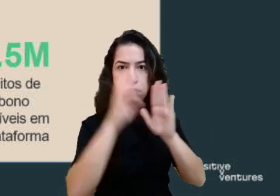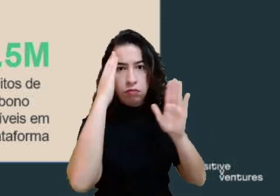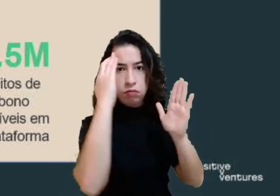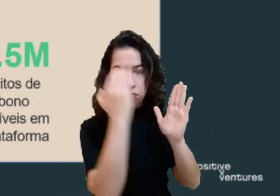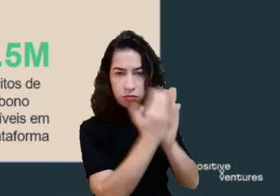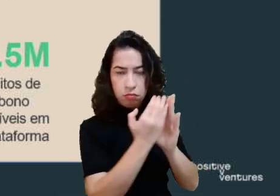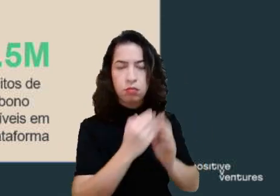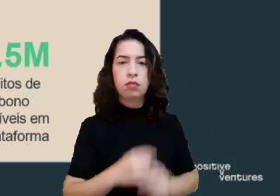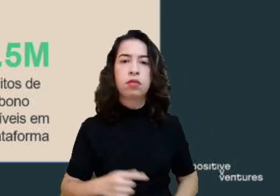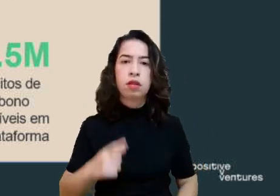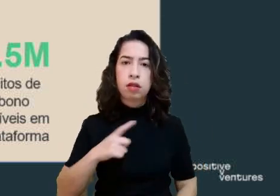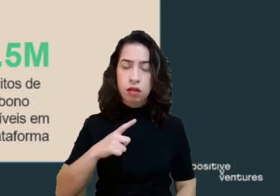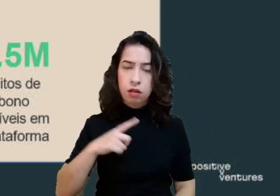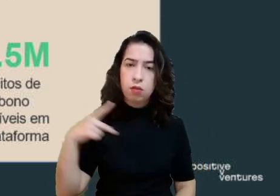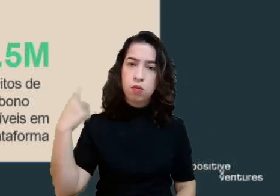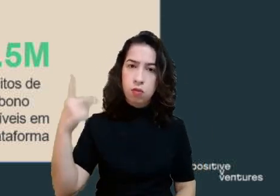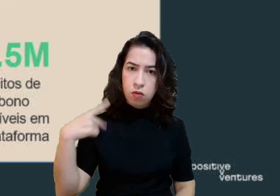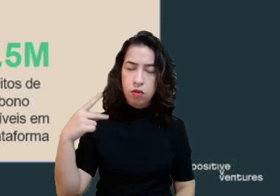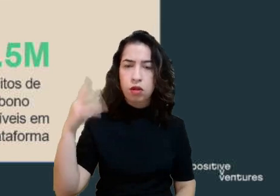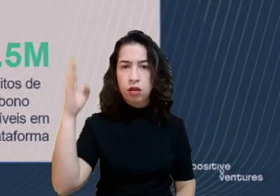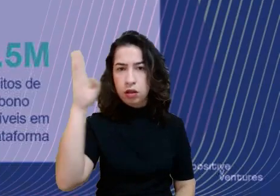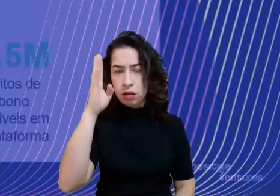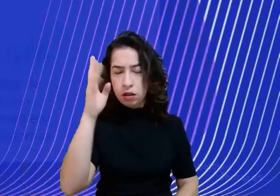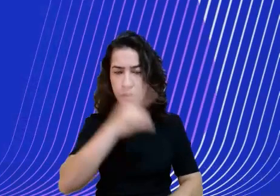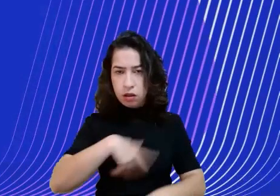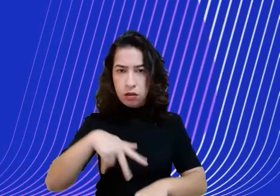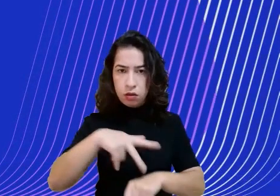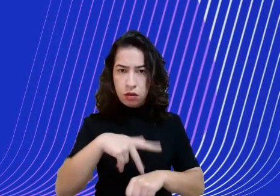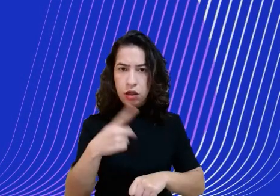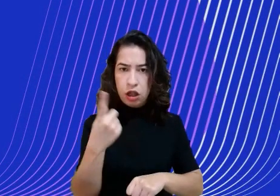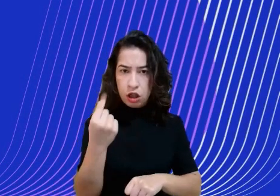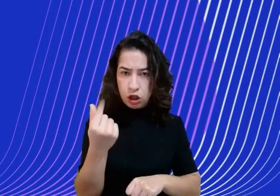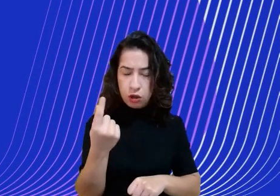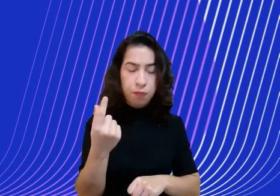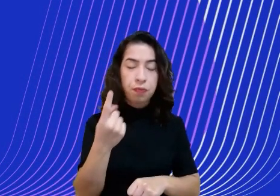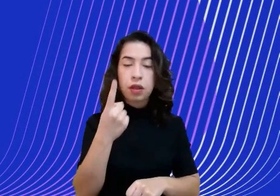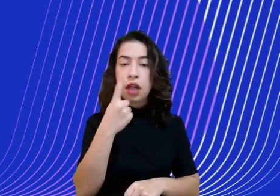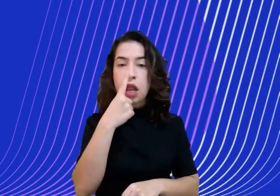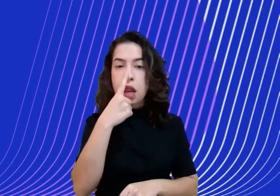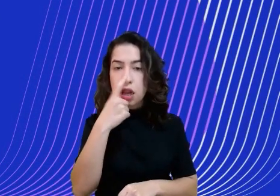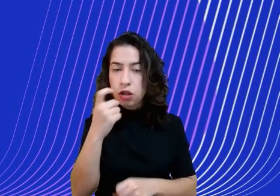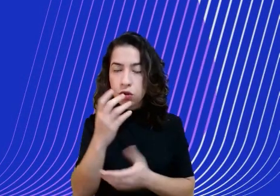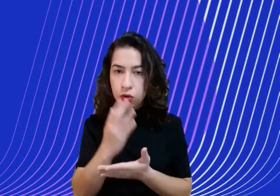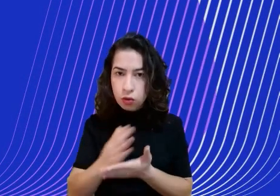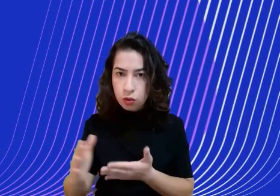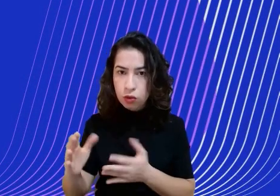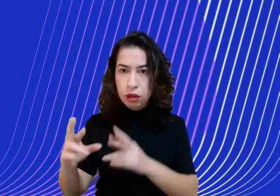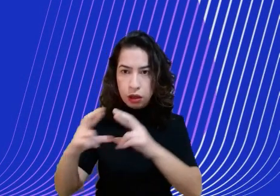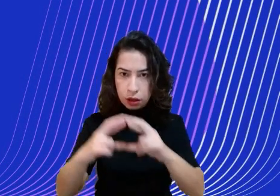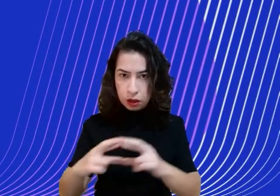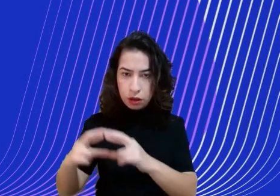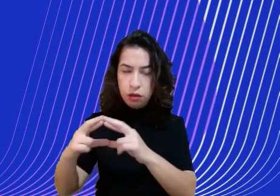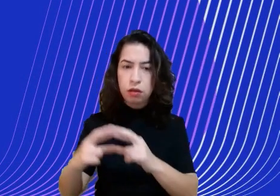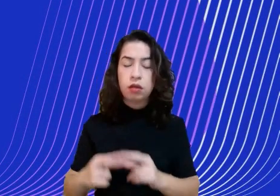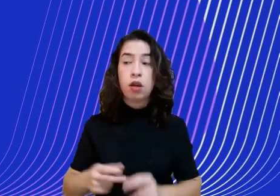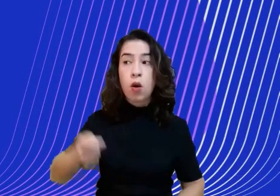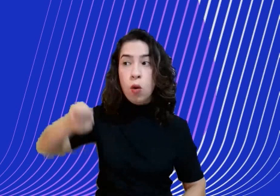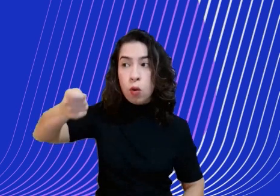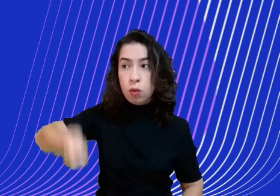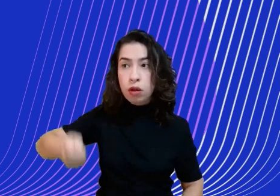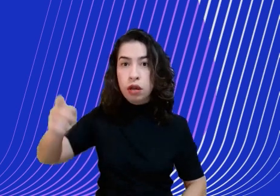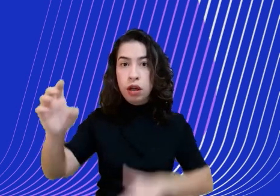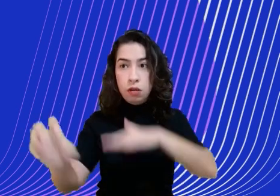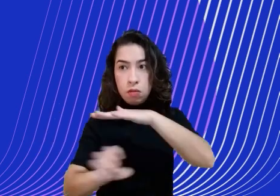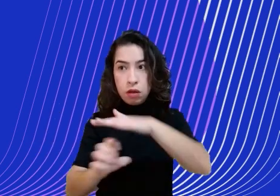there's a national policy that would make the industry to show that they are recycling at least 22% of